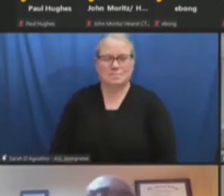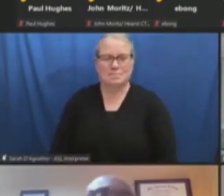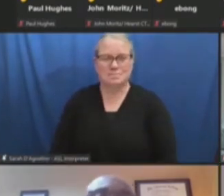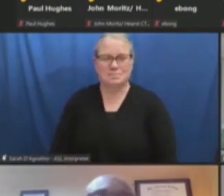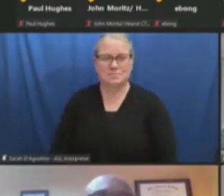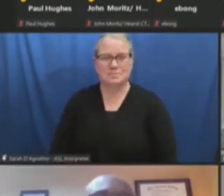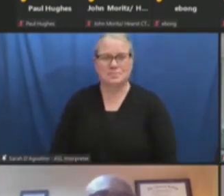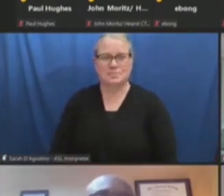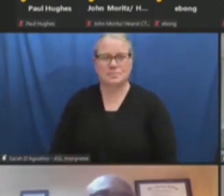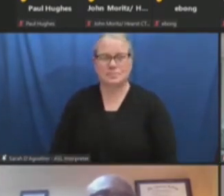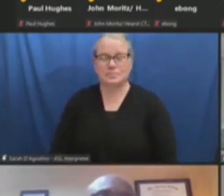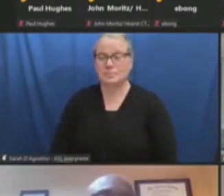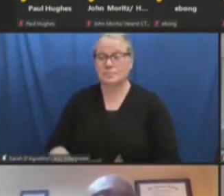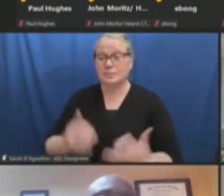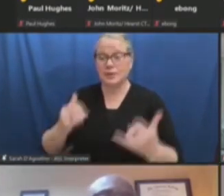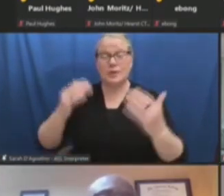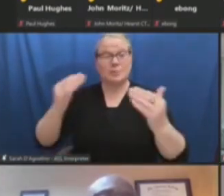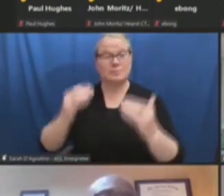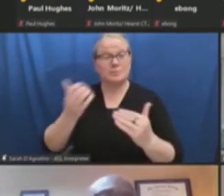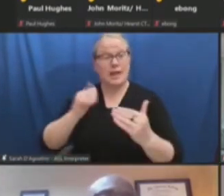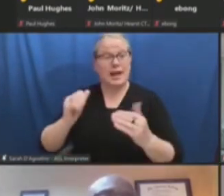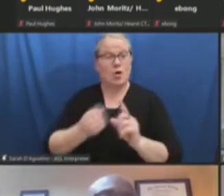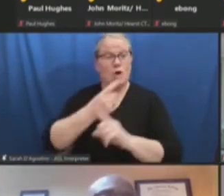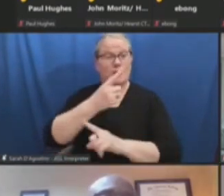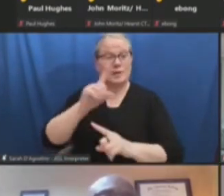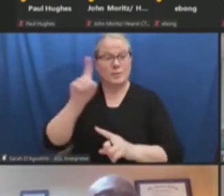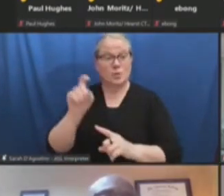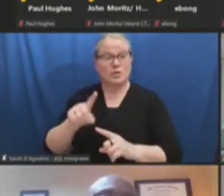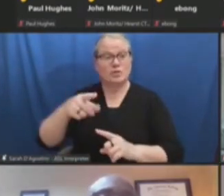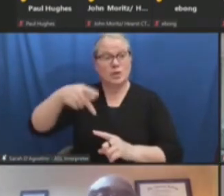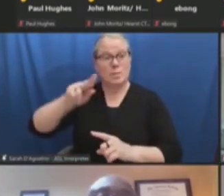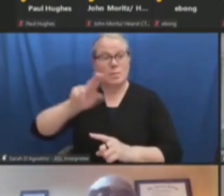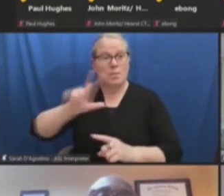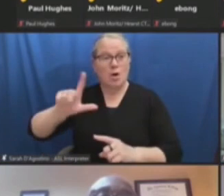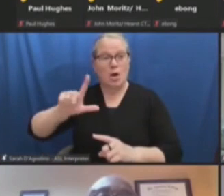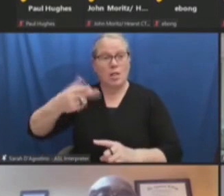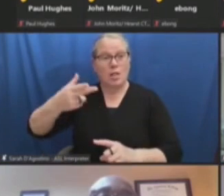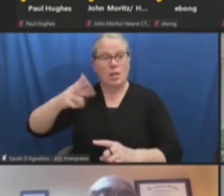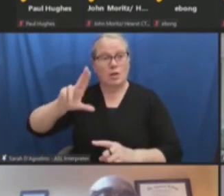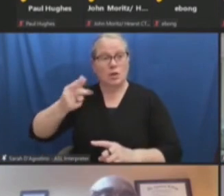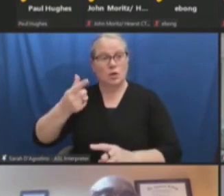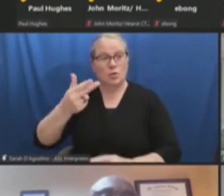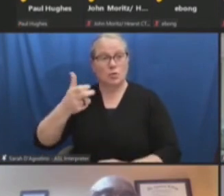All right, so we will move to off-topic questions now, starting with Paul Hughes.